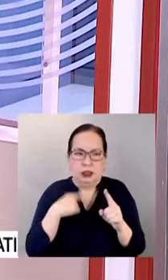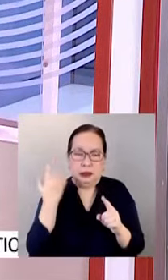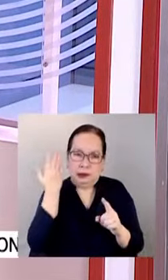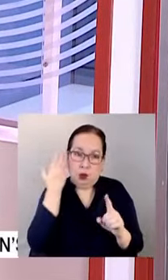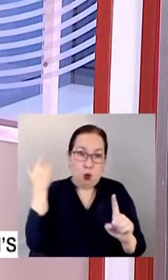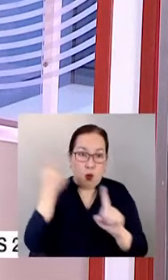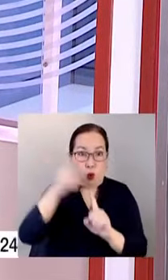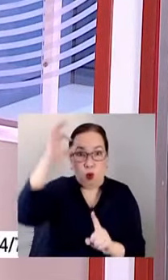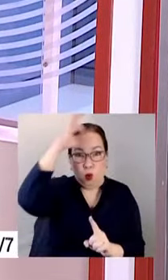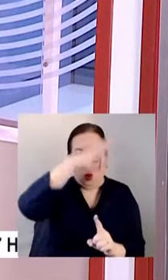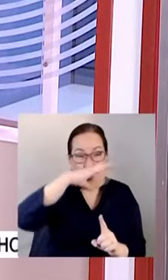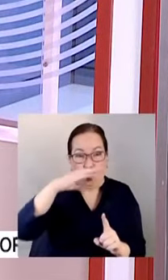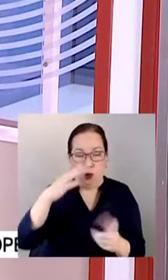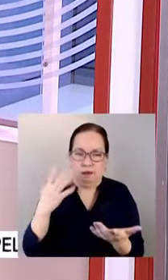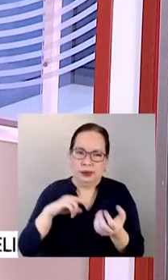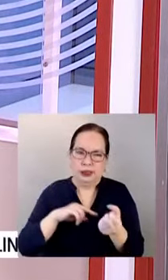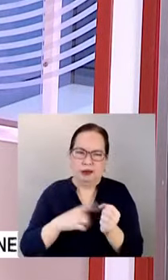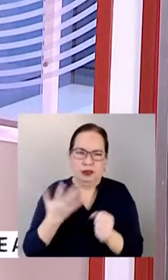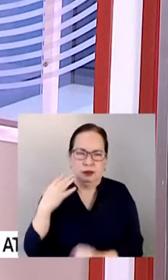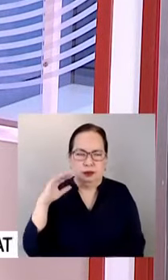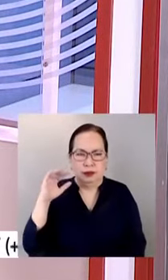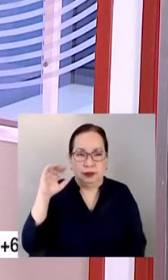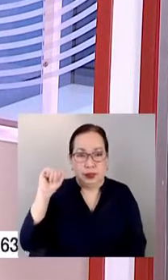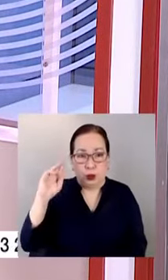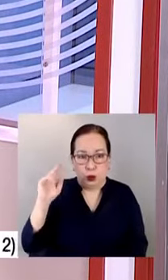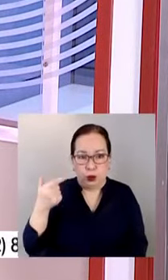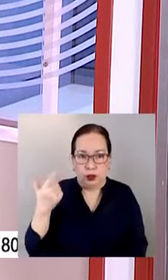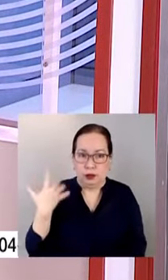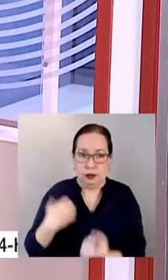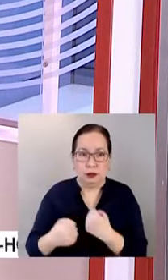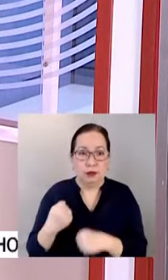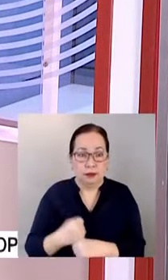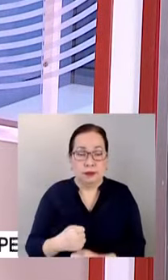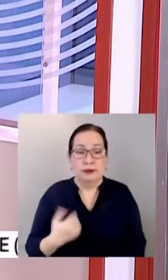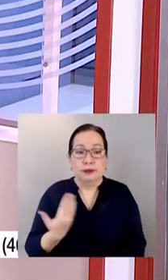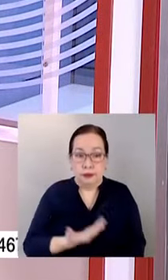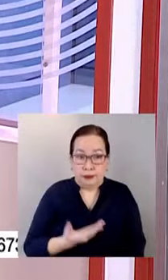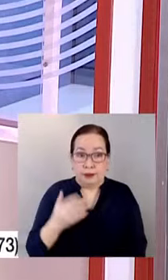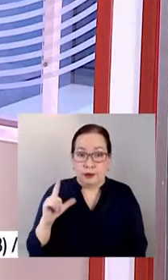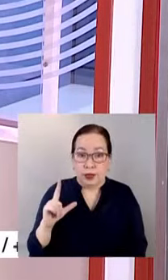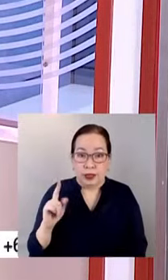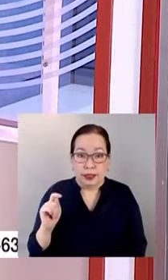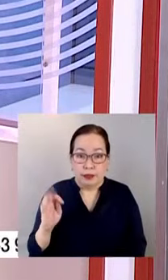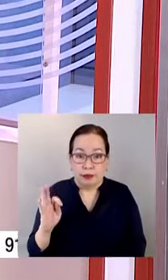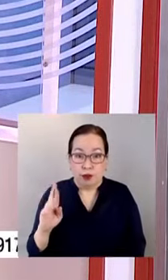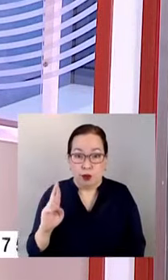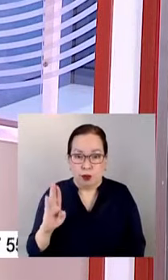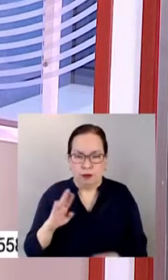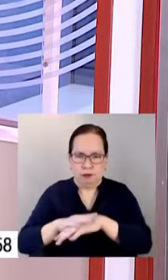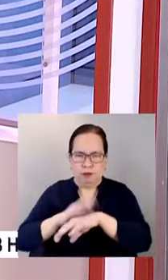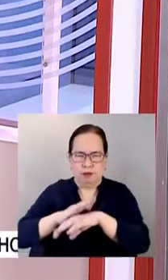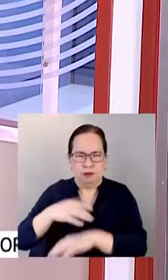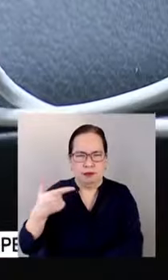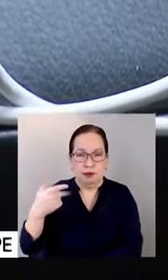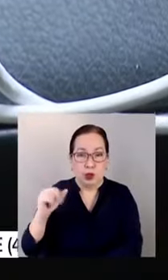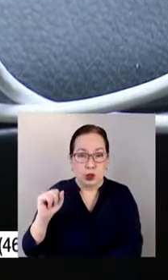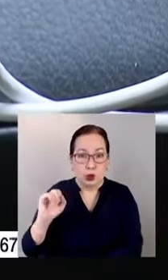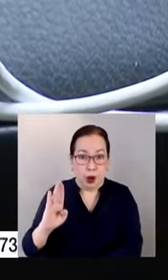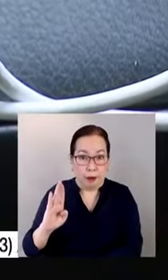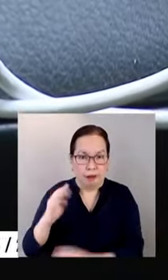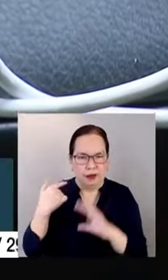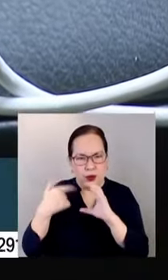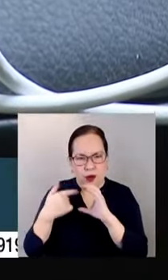The Land Transportation Franchising and Regulatory Board gives Grab Philippines 2 days to explain its fare computation mechanism. That's after